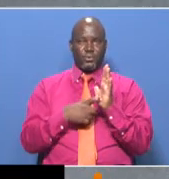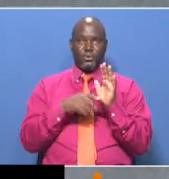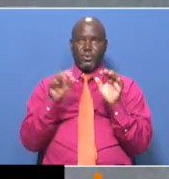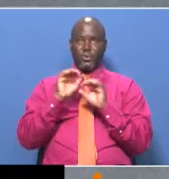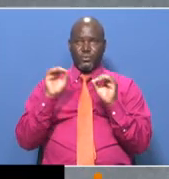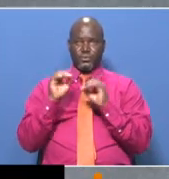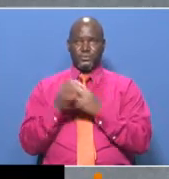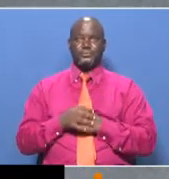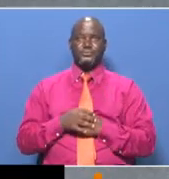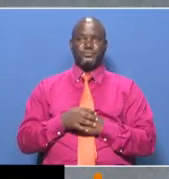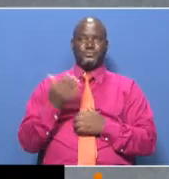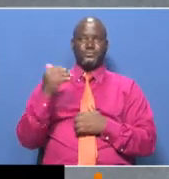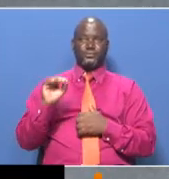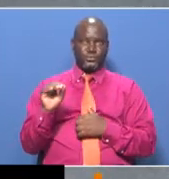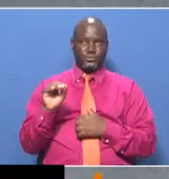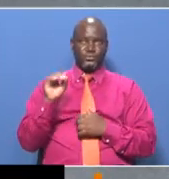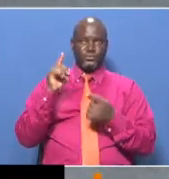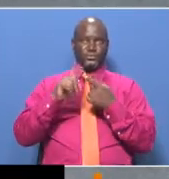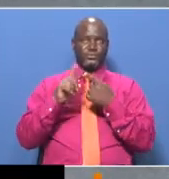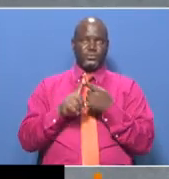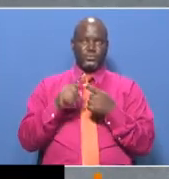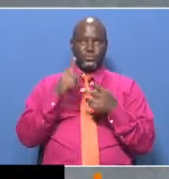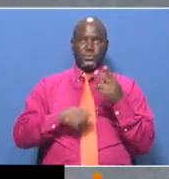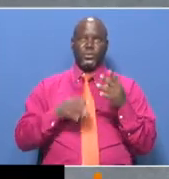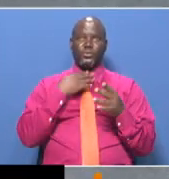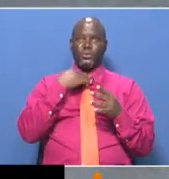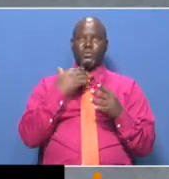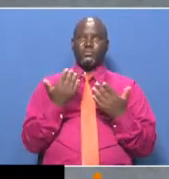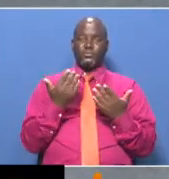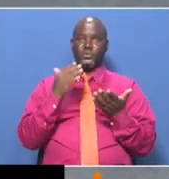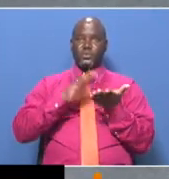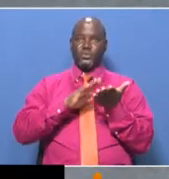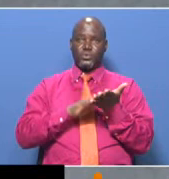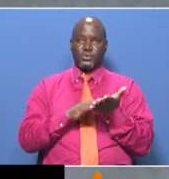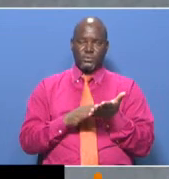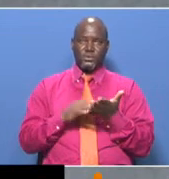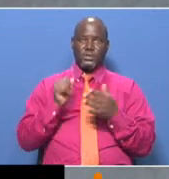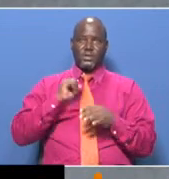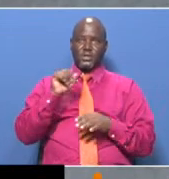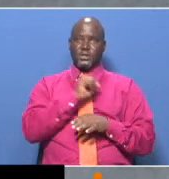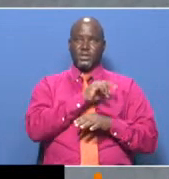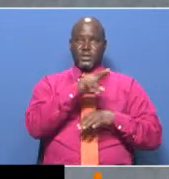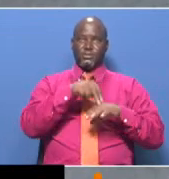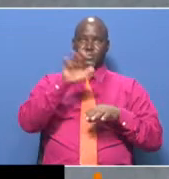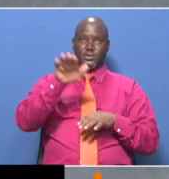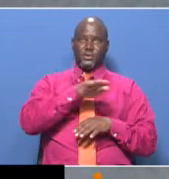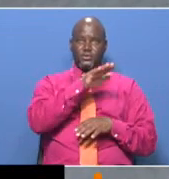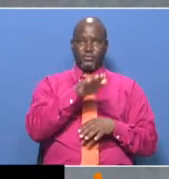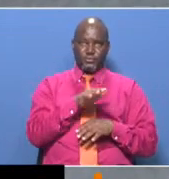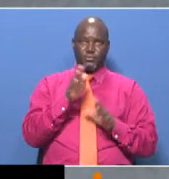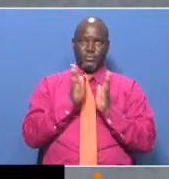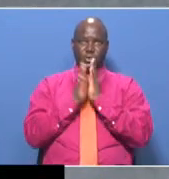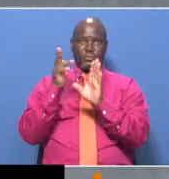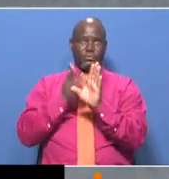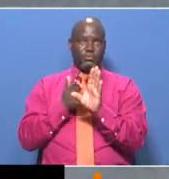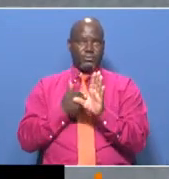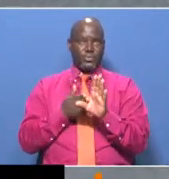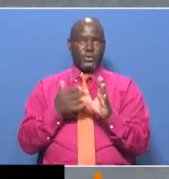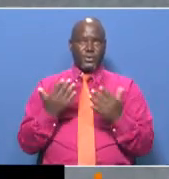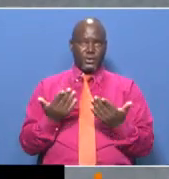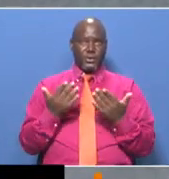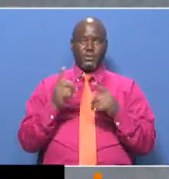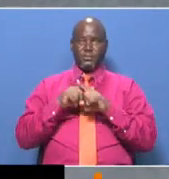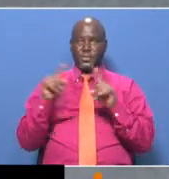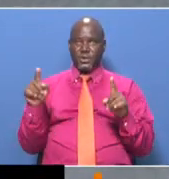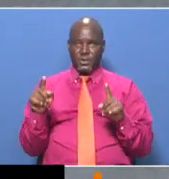all. So the first thing I would like to commend the Senate and the National Assembly for public participation.